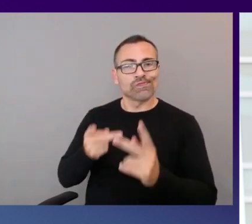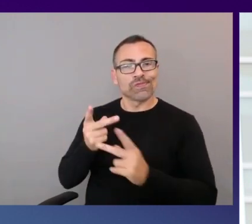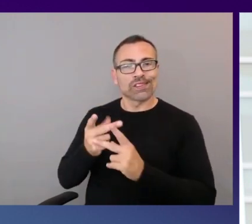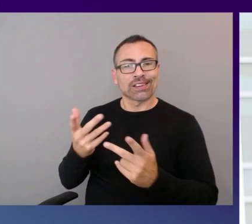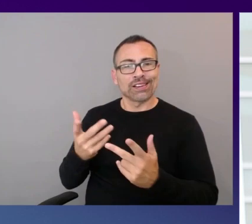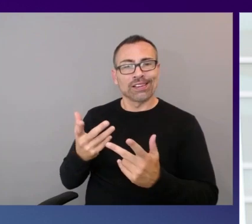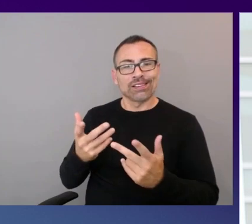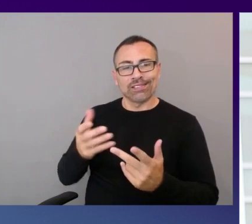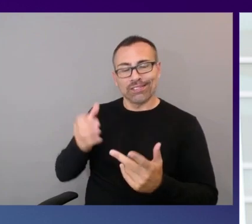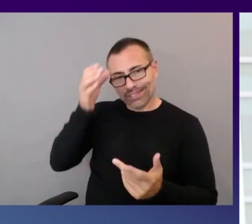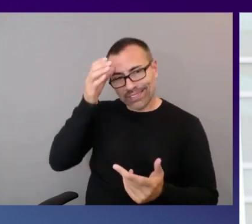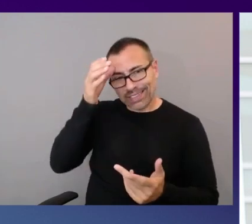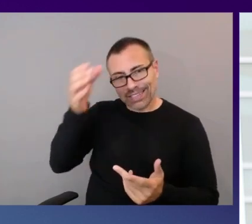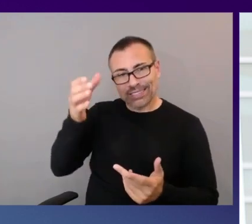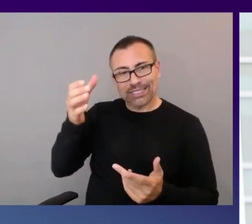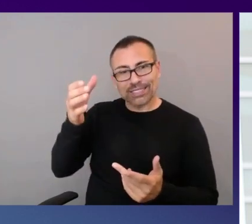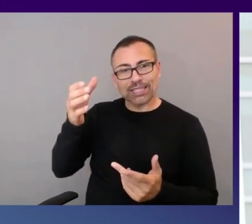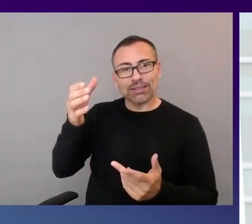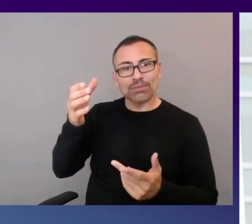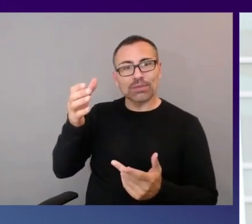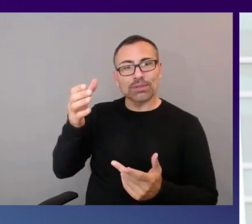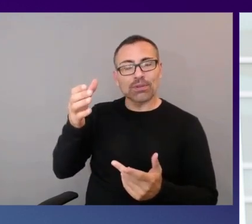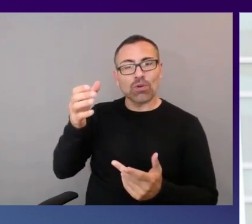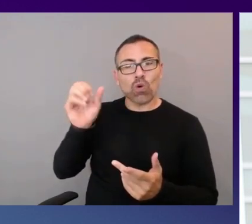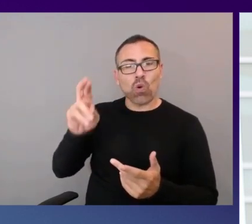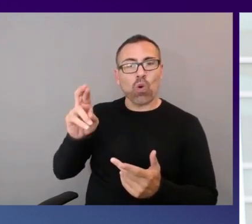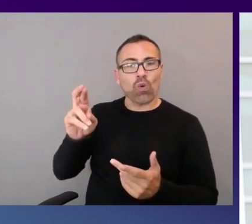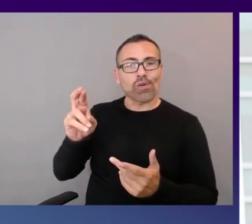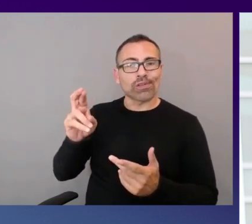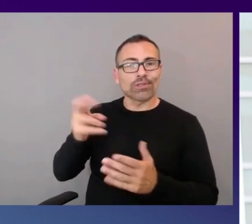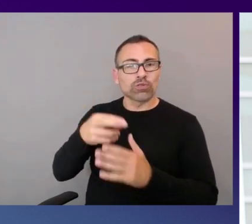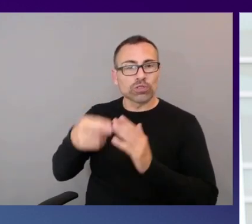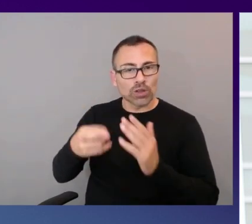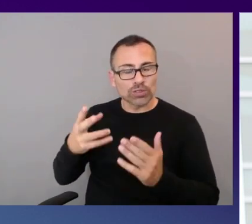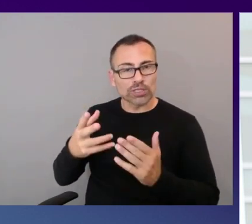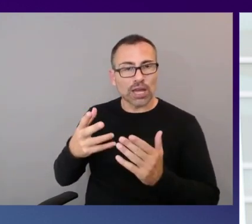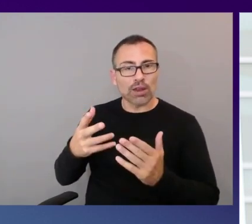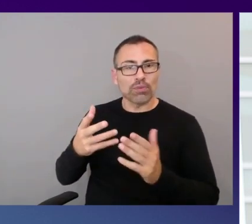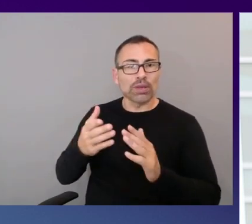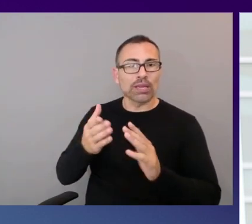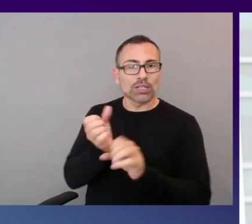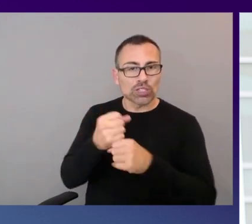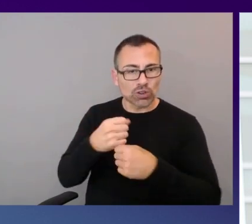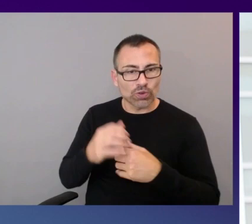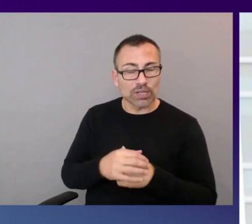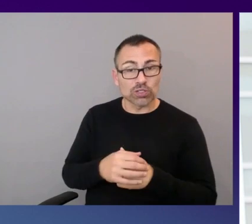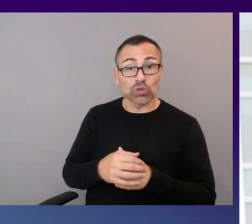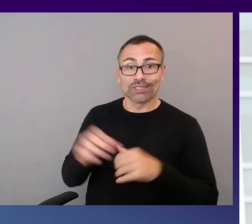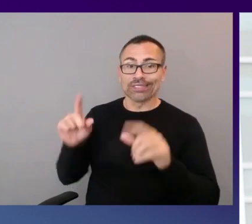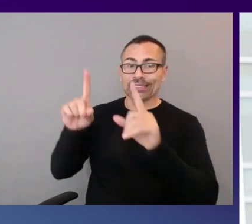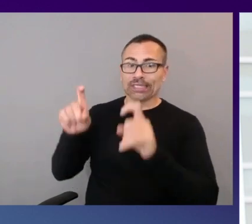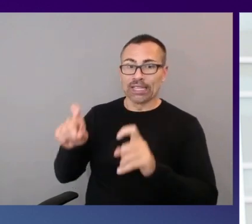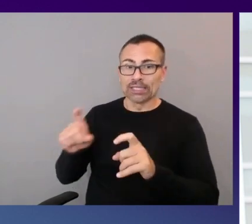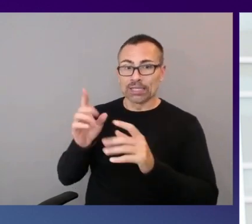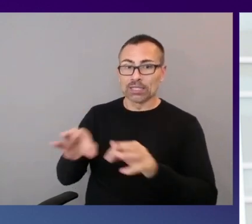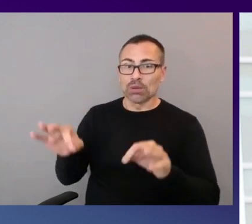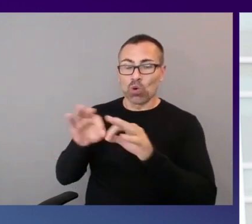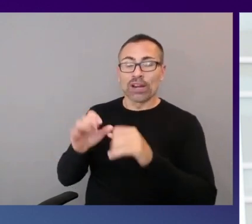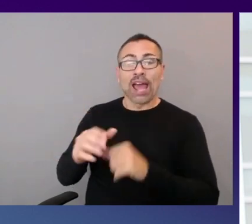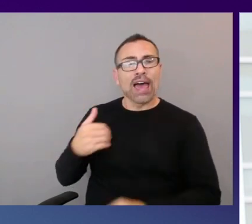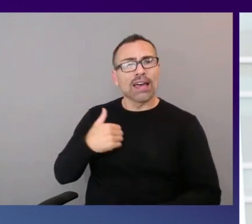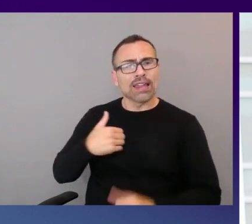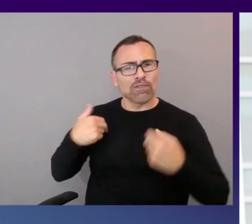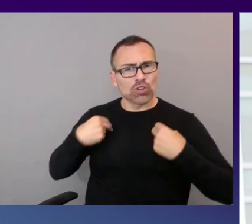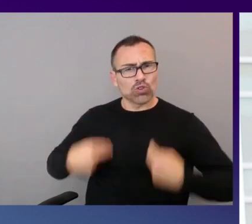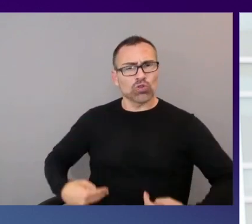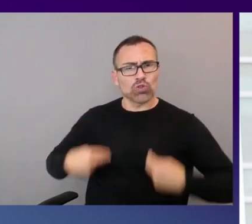being generated or responses. And so testing is absolutely important. And having that sort of human feedback is essential